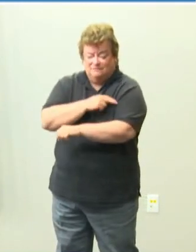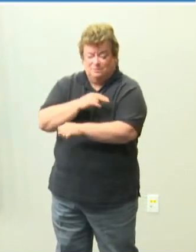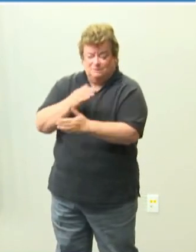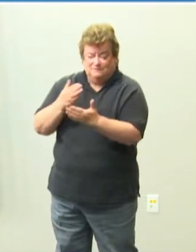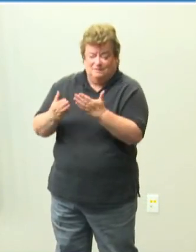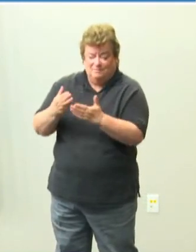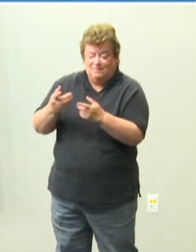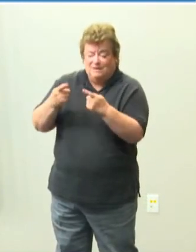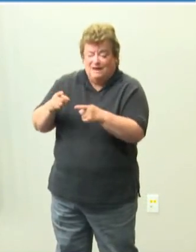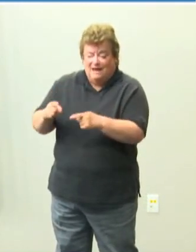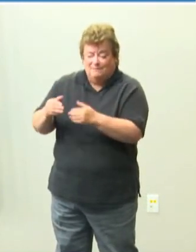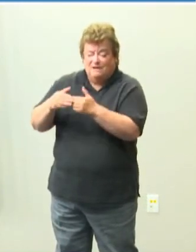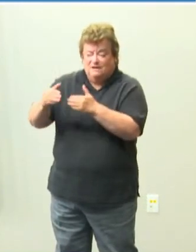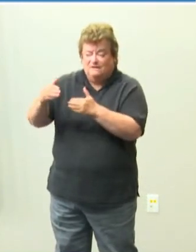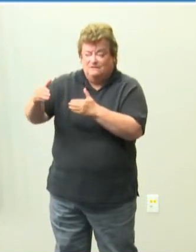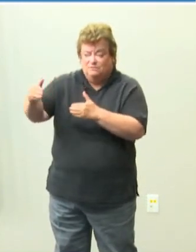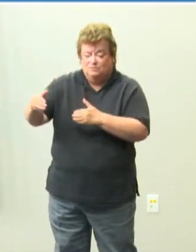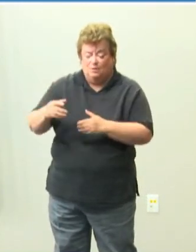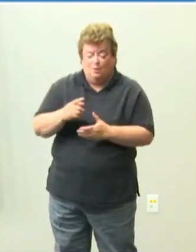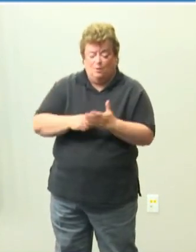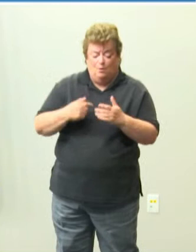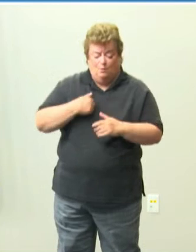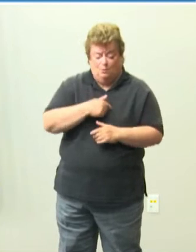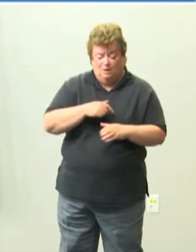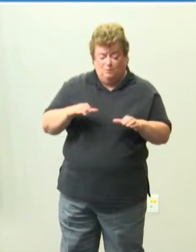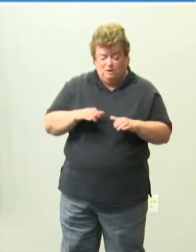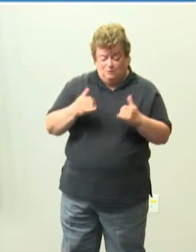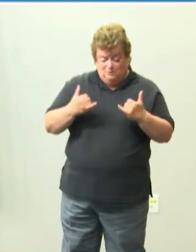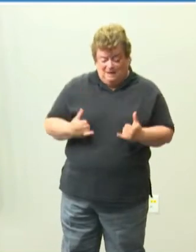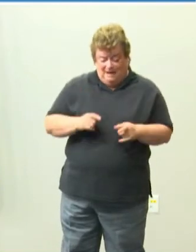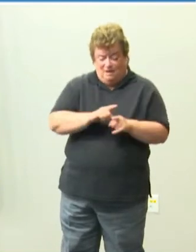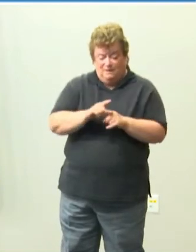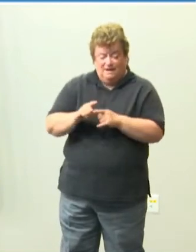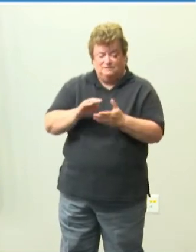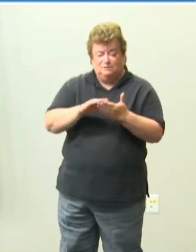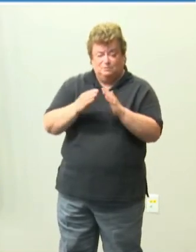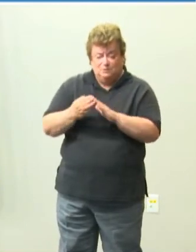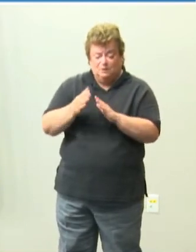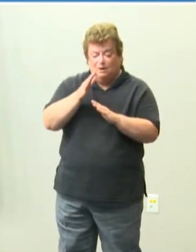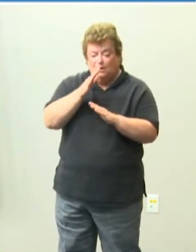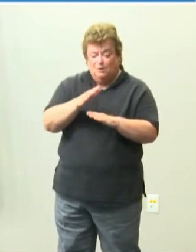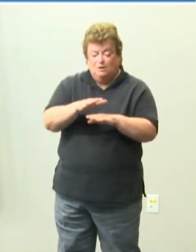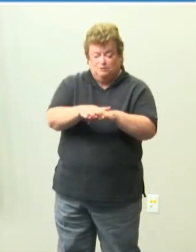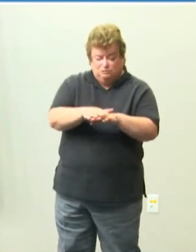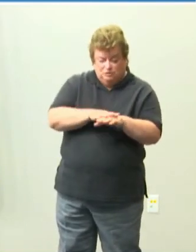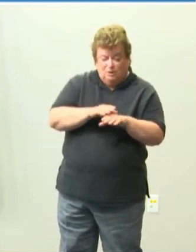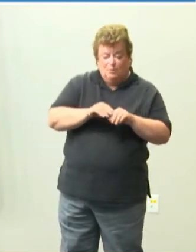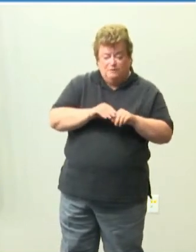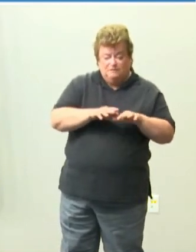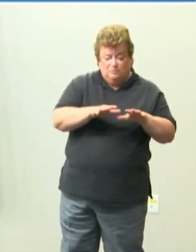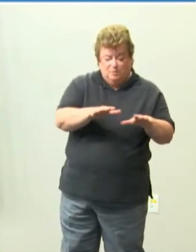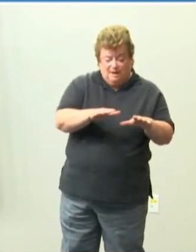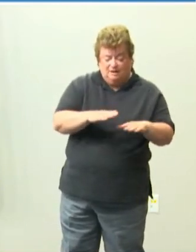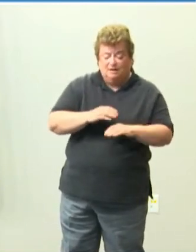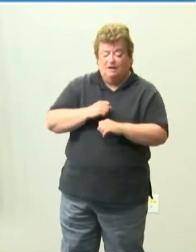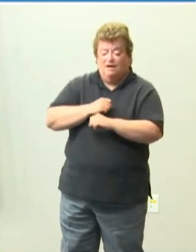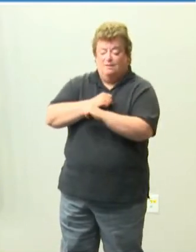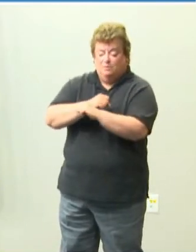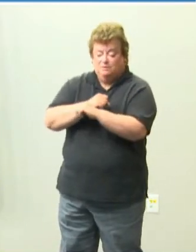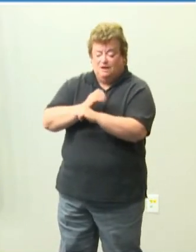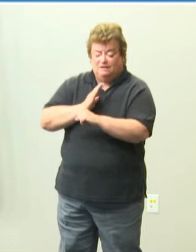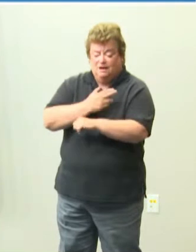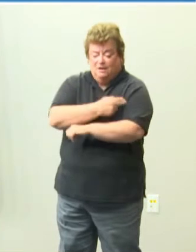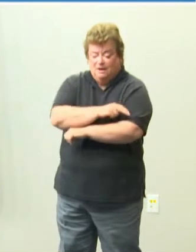actions we take today as a community to slow the spread of this virus, guard our hospital capacity, protect those unable